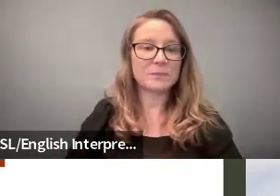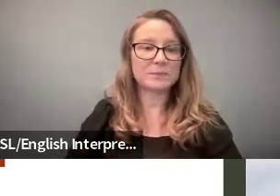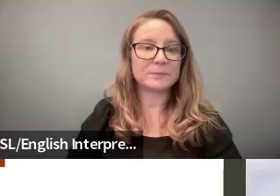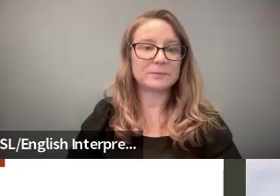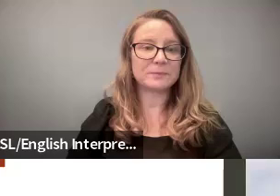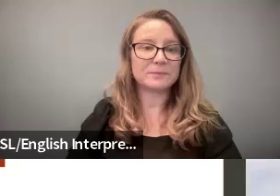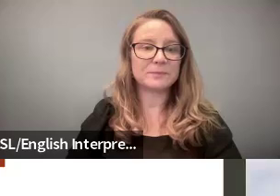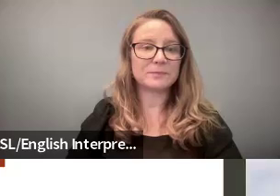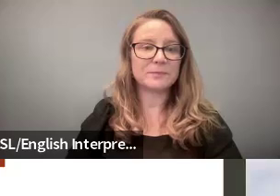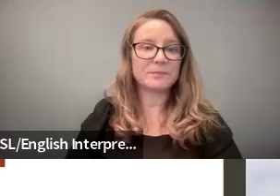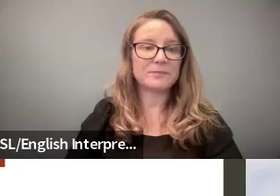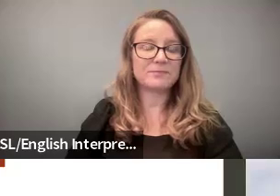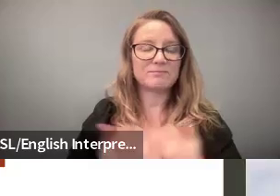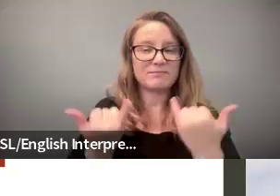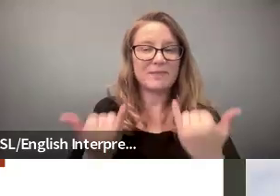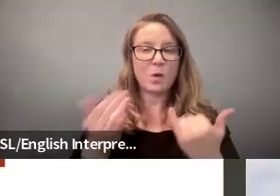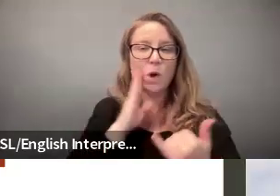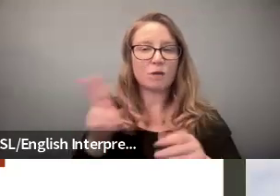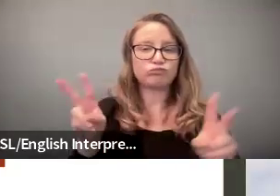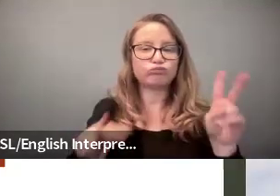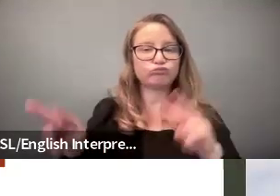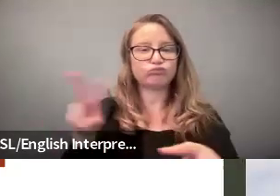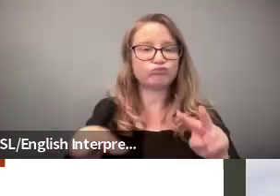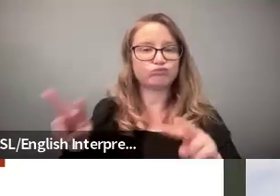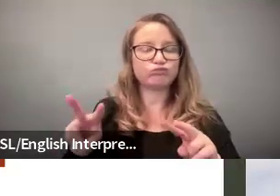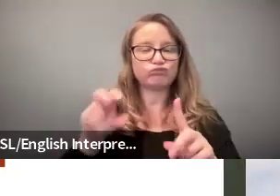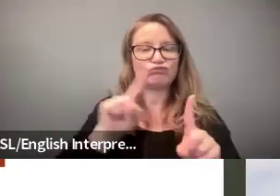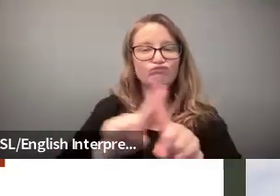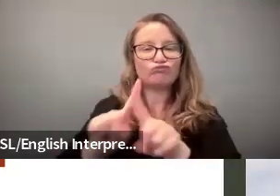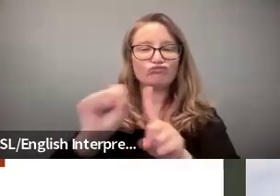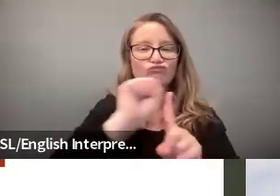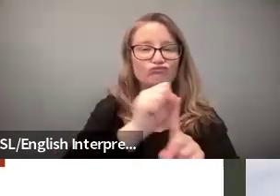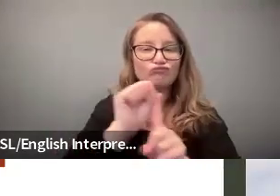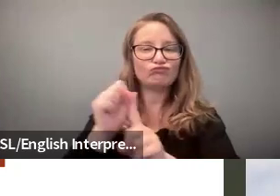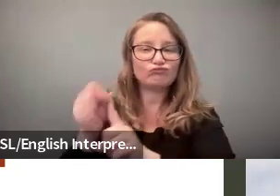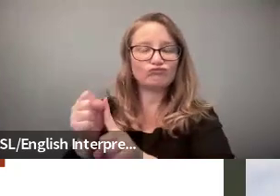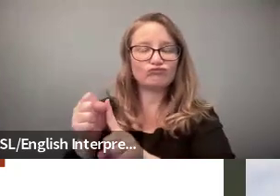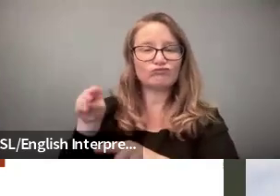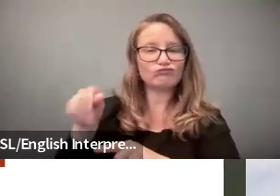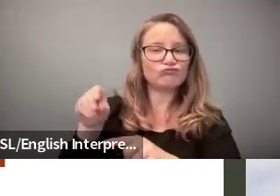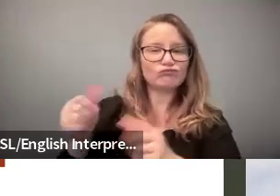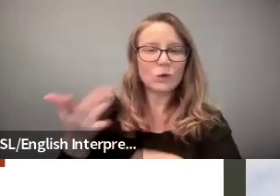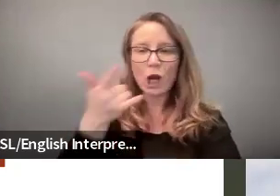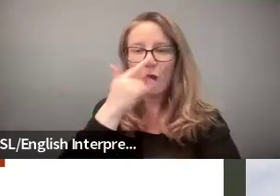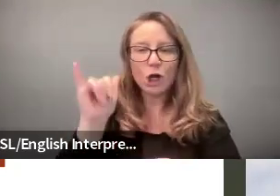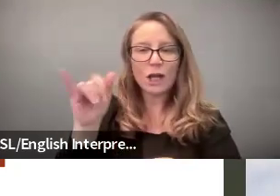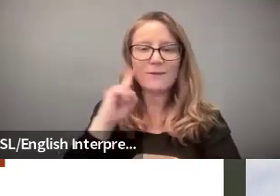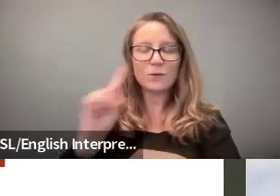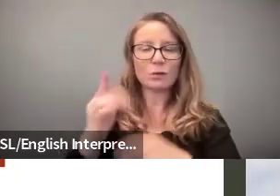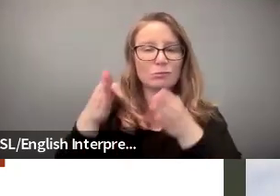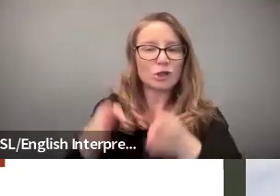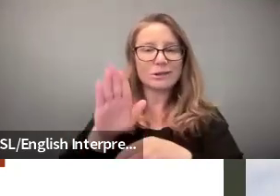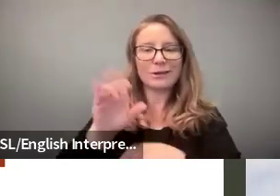So we're going to look here at just some scenarios of what contributions may look like over the course of